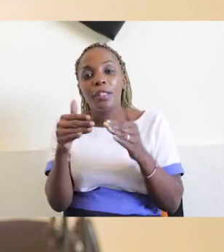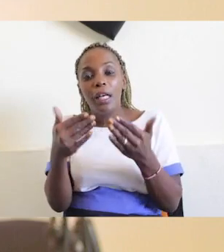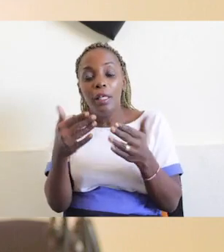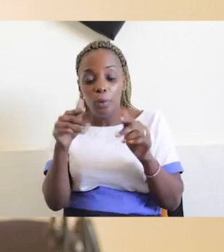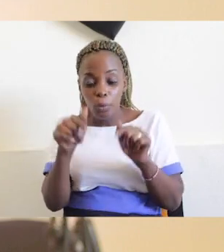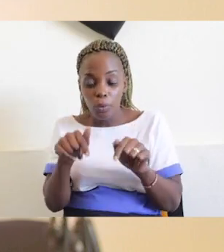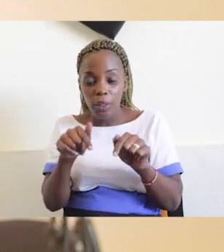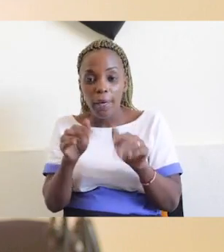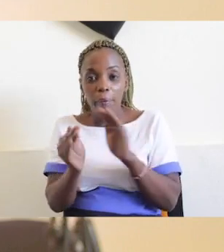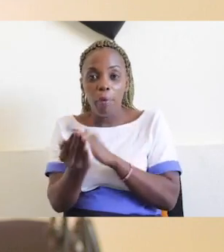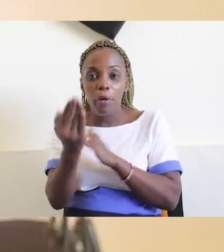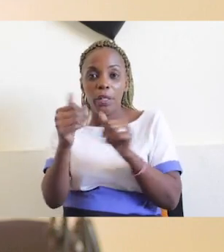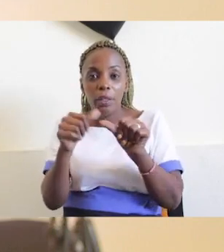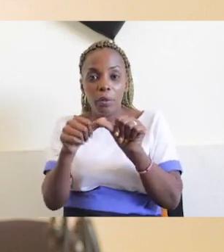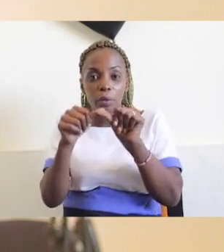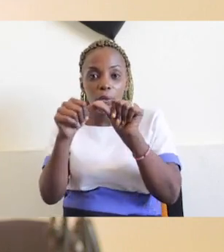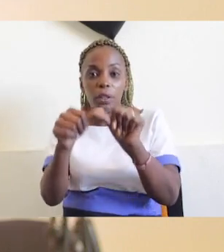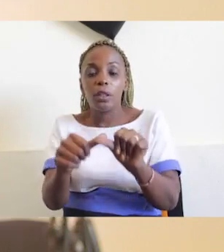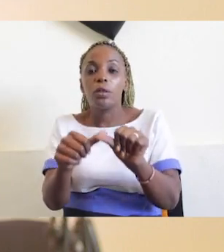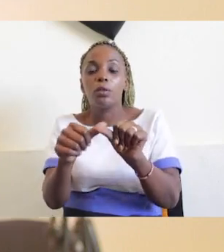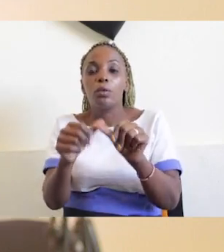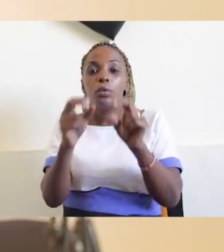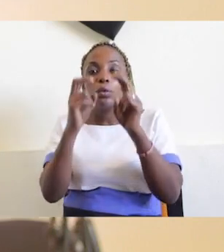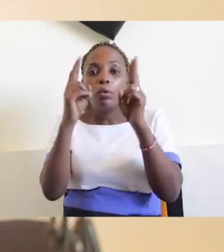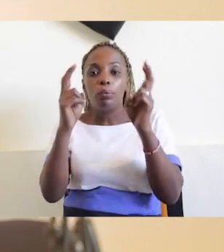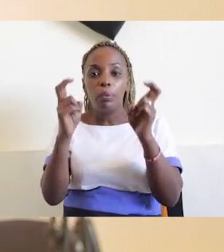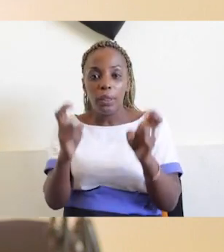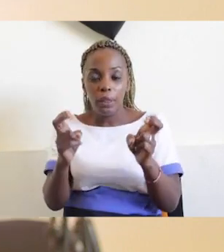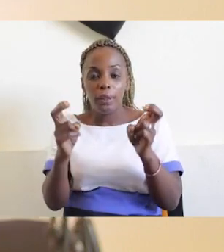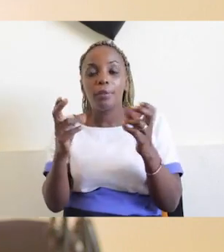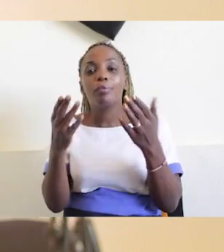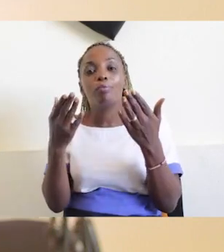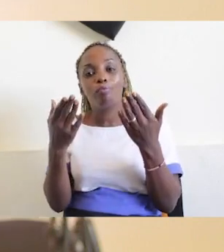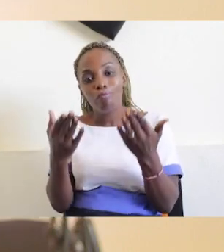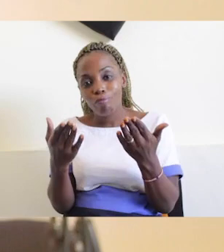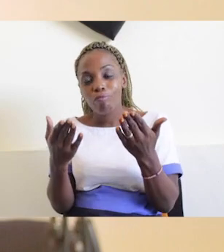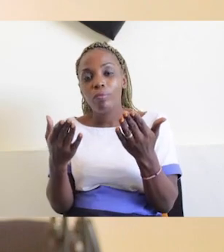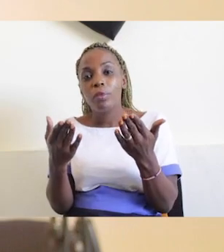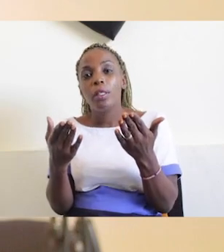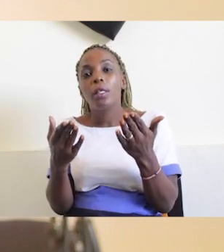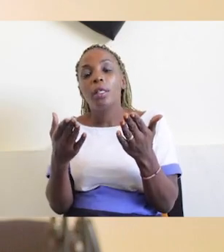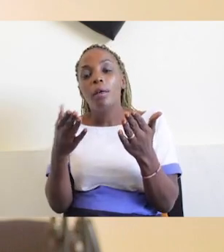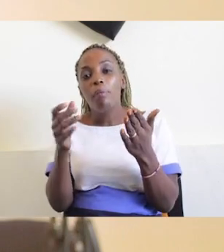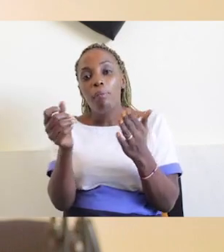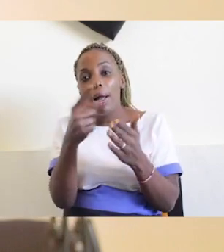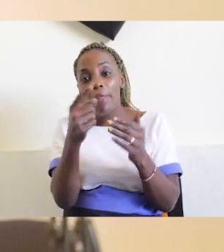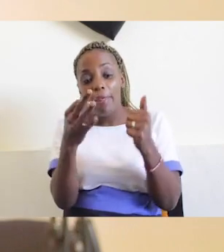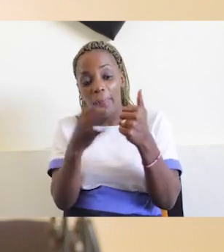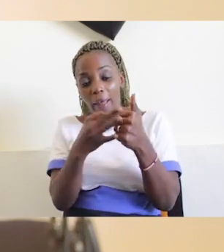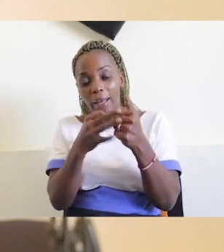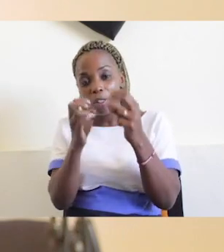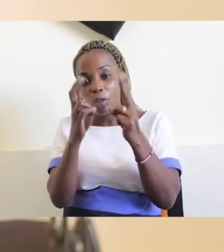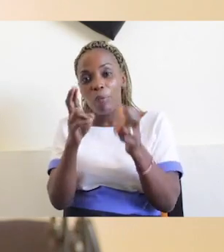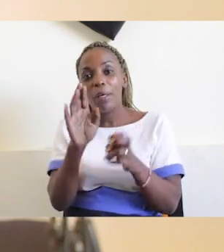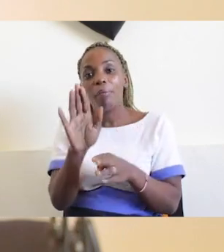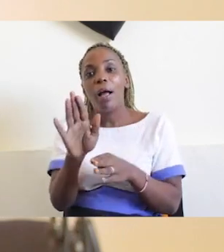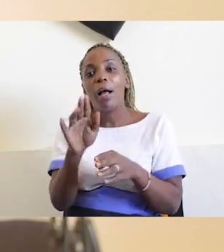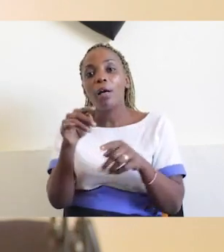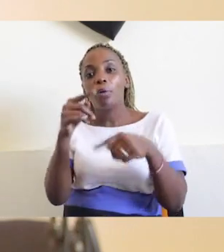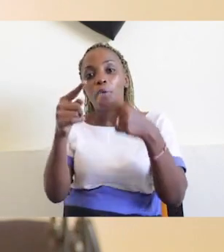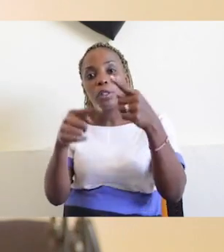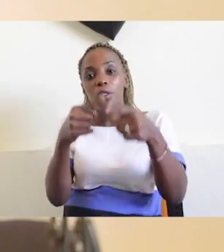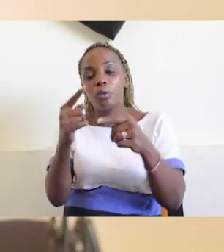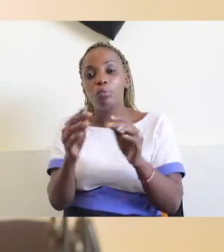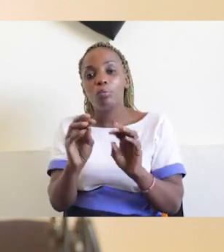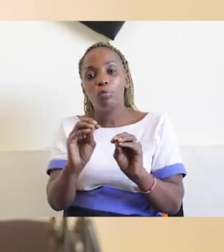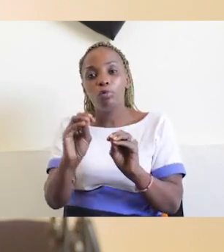Today, this morning, we continue in our sermon series in this month of August, Soaring.